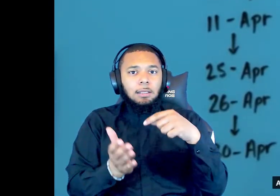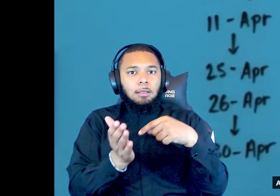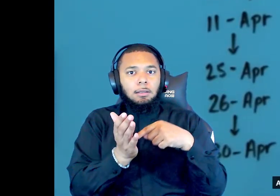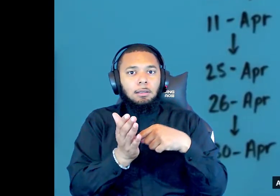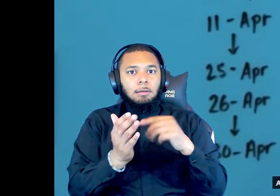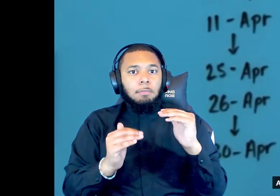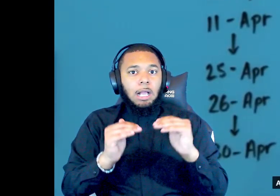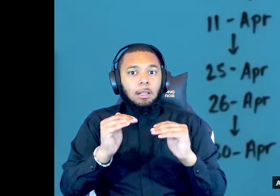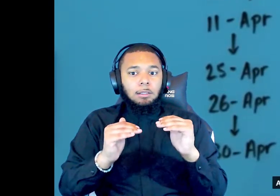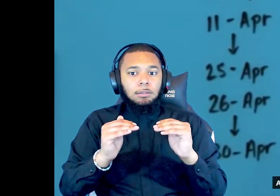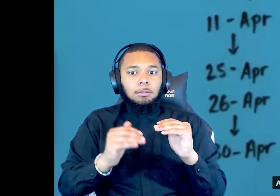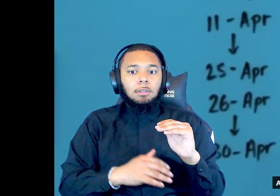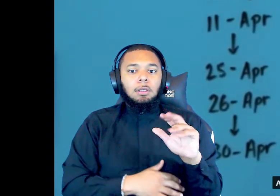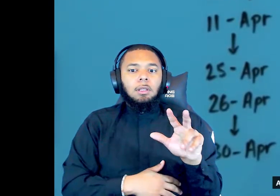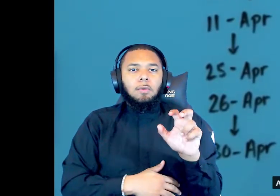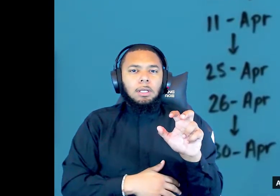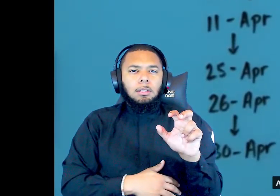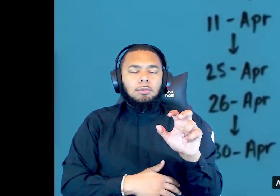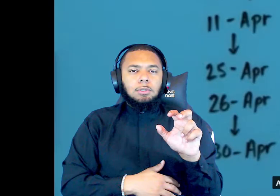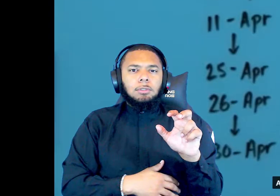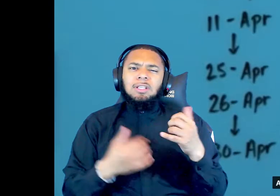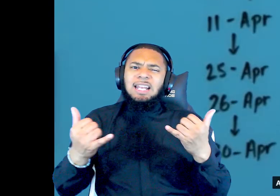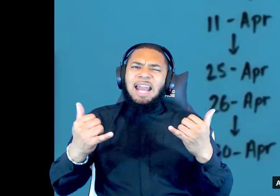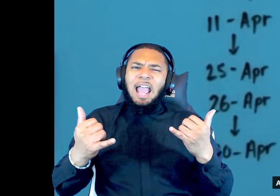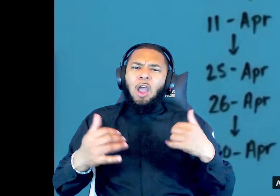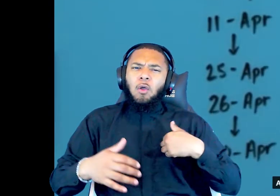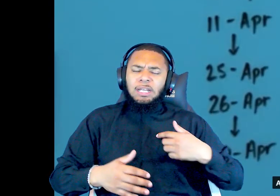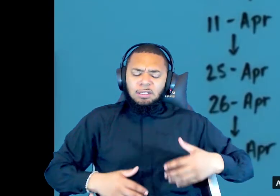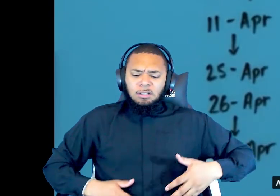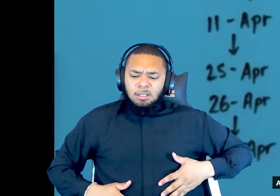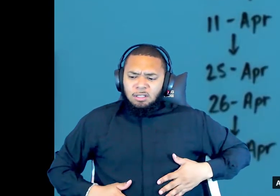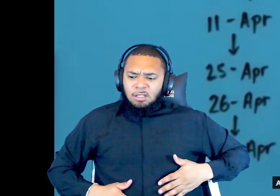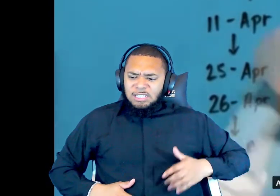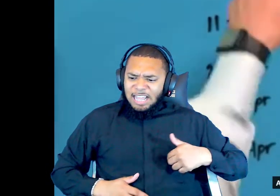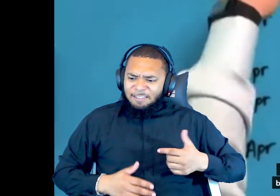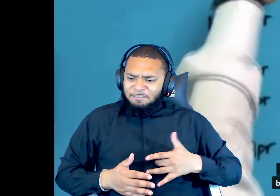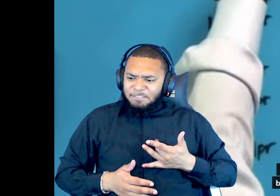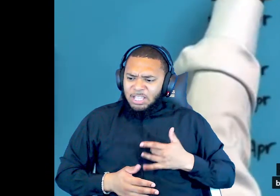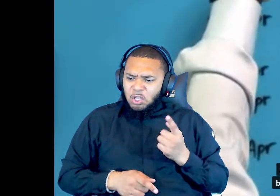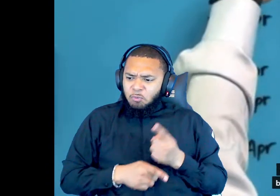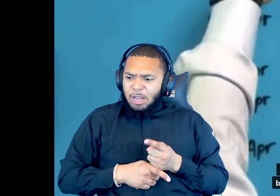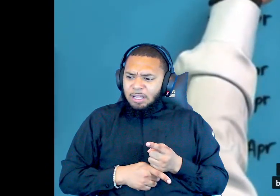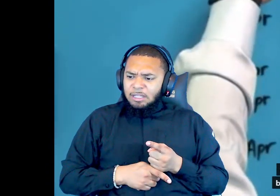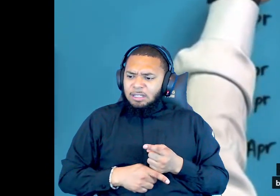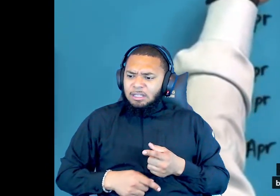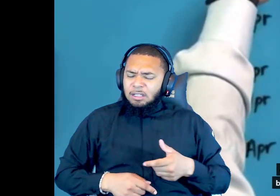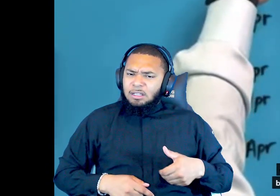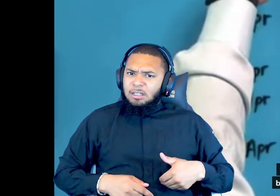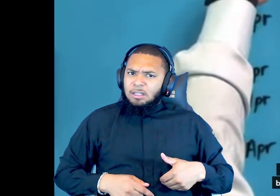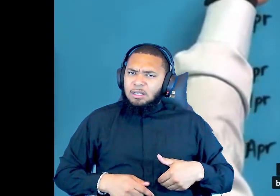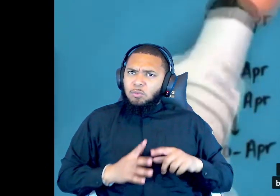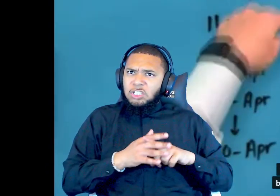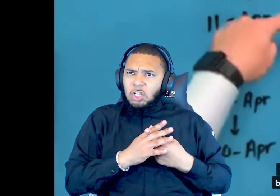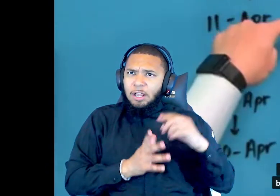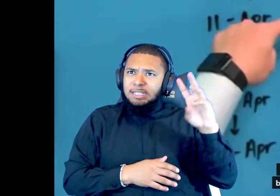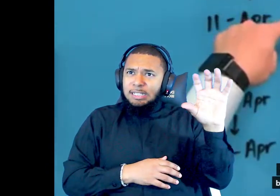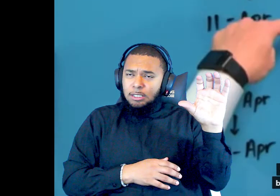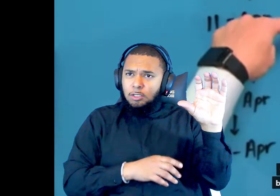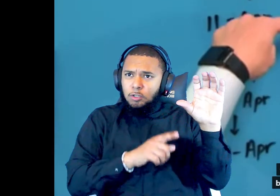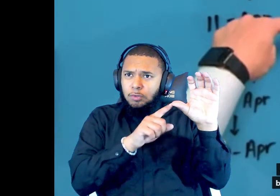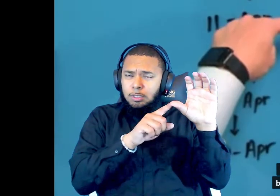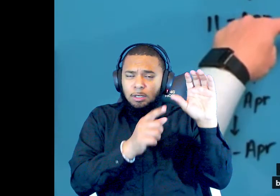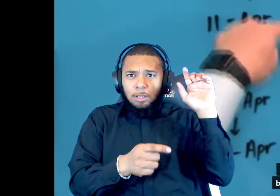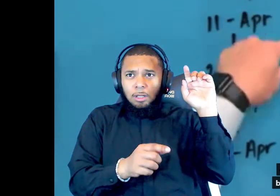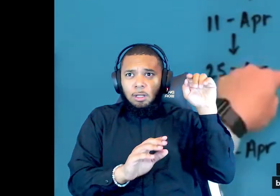And I need to gut check this, right? Does this feel right? We started with 600 bucks. We went down to